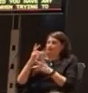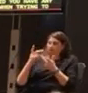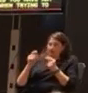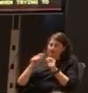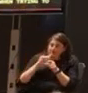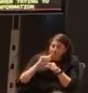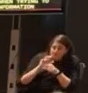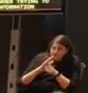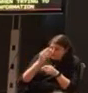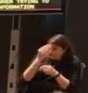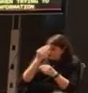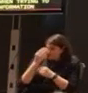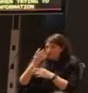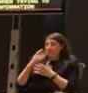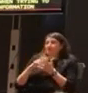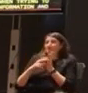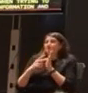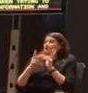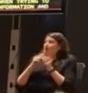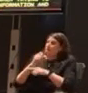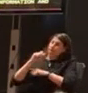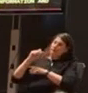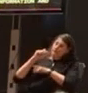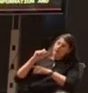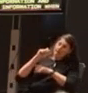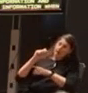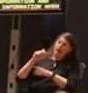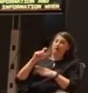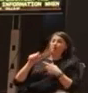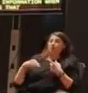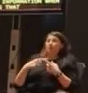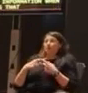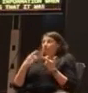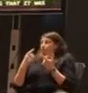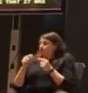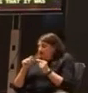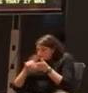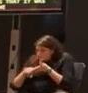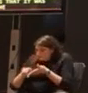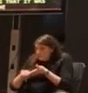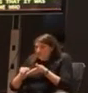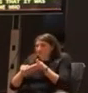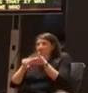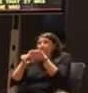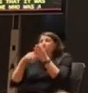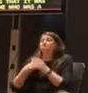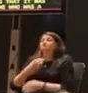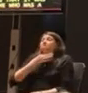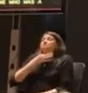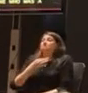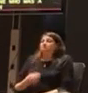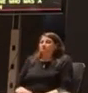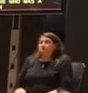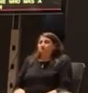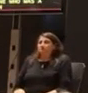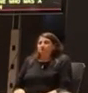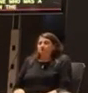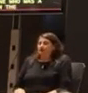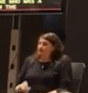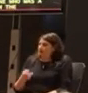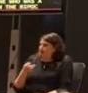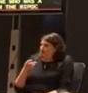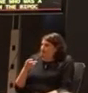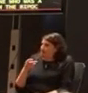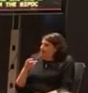confirming information when discovering that it was from someone who was from the BIPOC community? Did